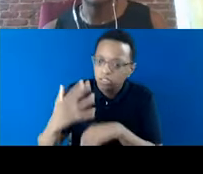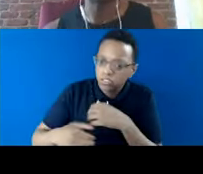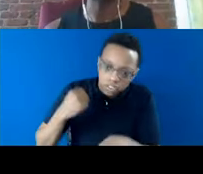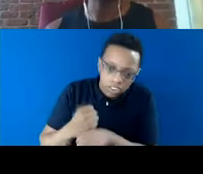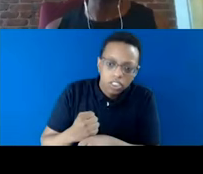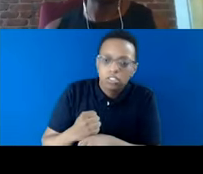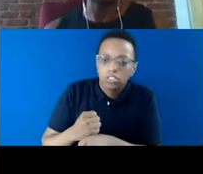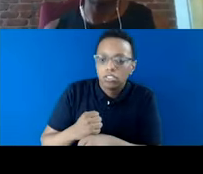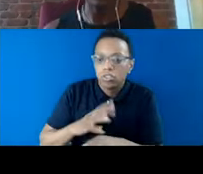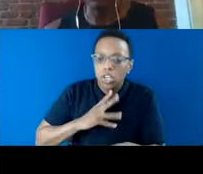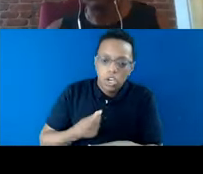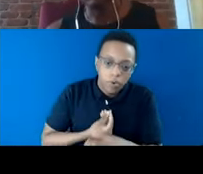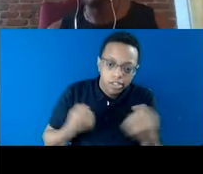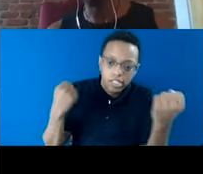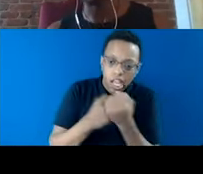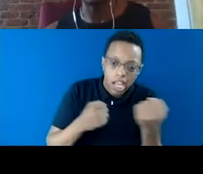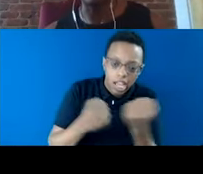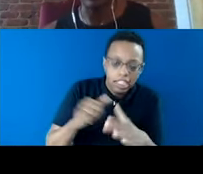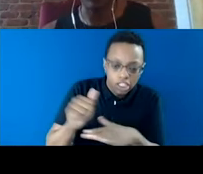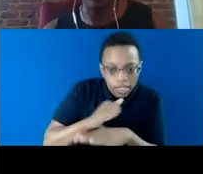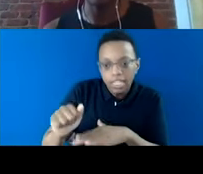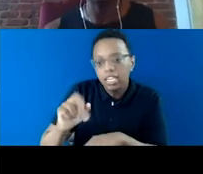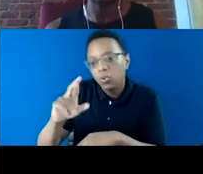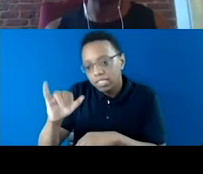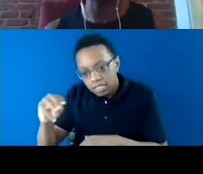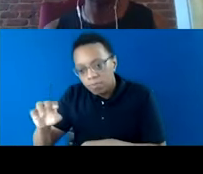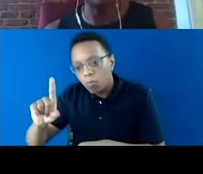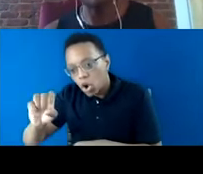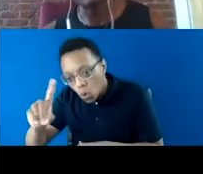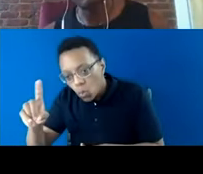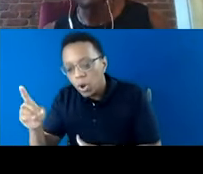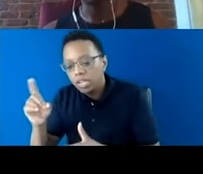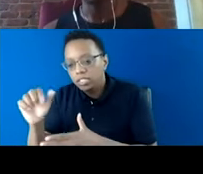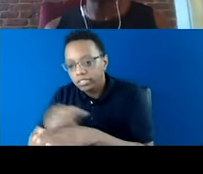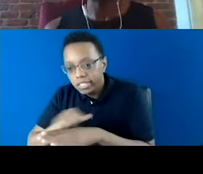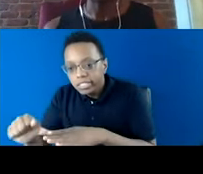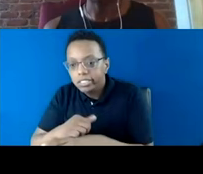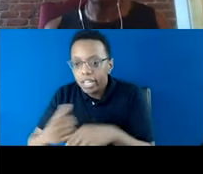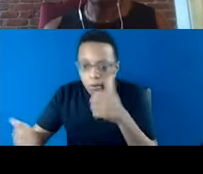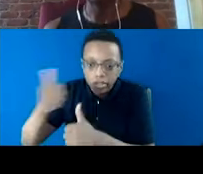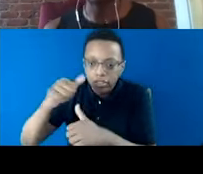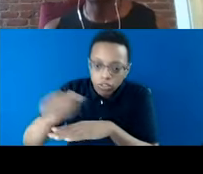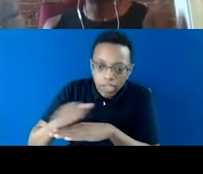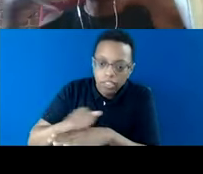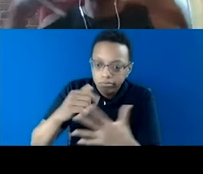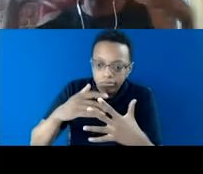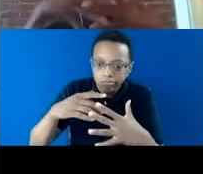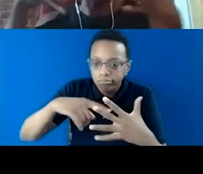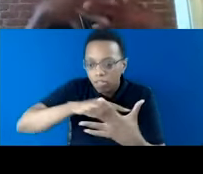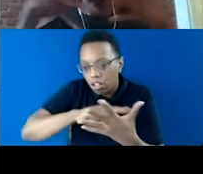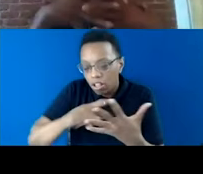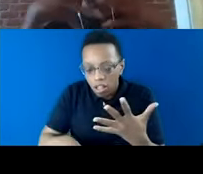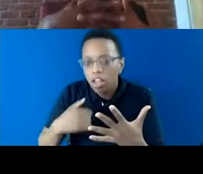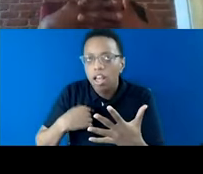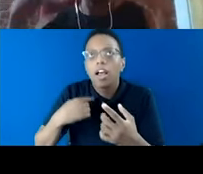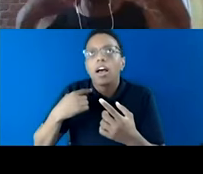trans ally trainings and racism 101 trainings and imperialism trainings, et cetera, right? I finally started to put